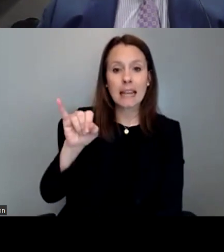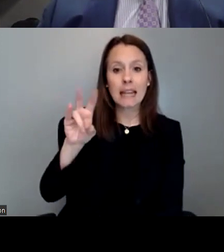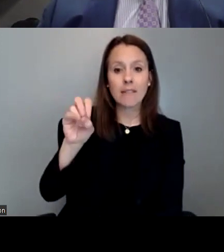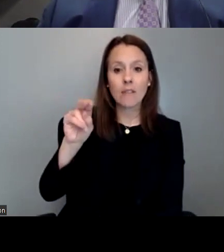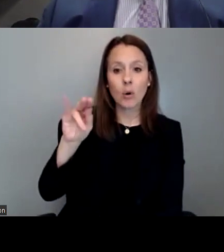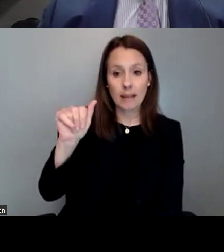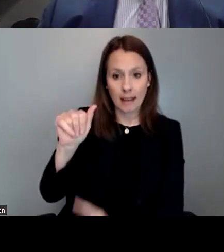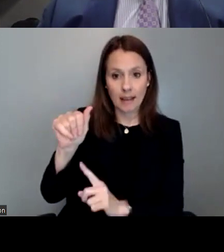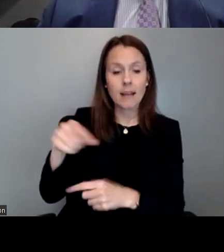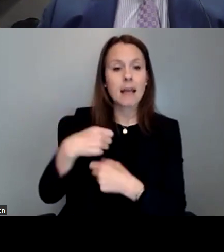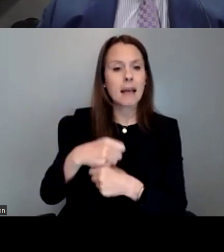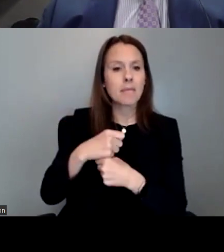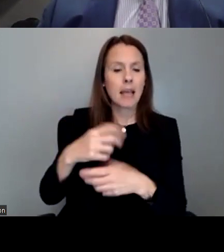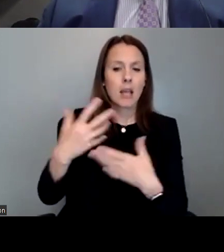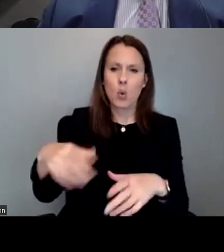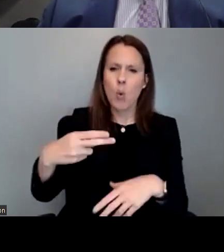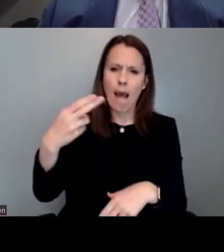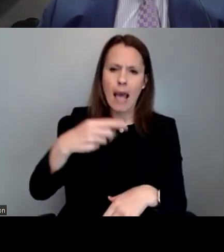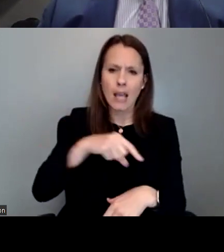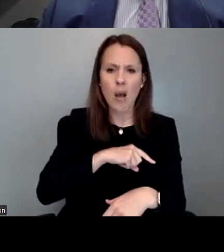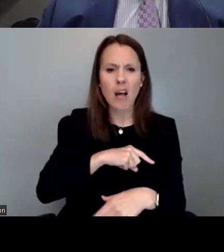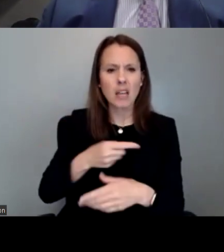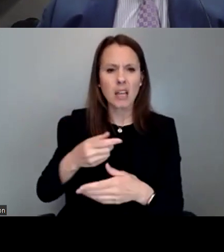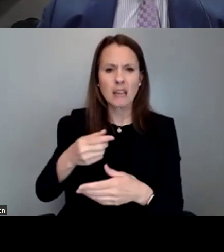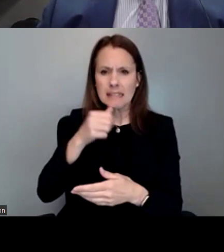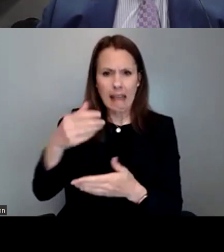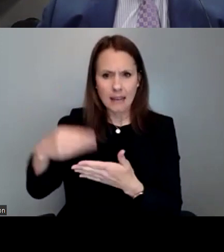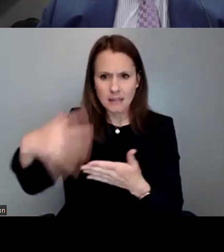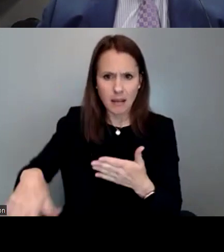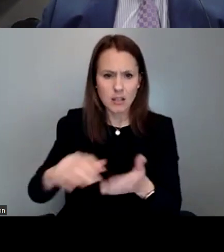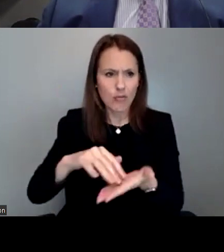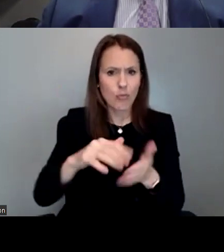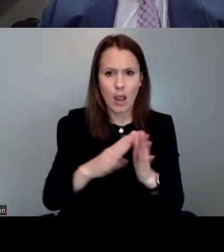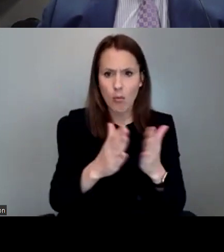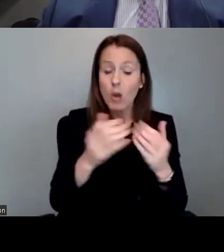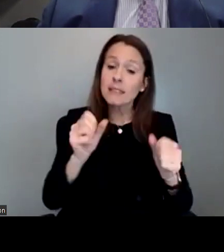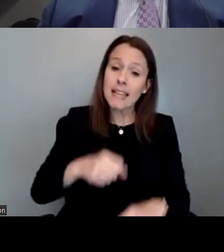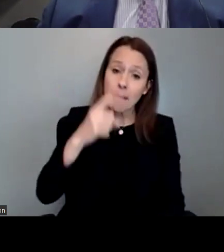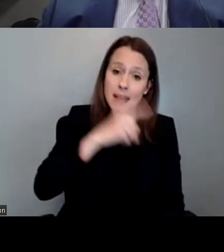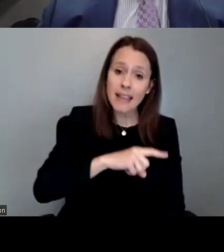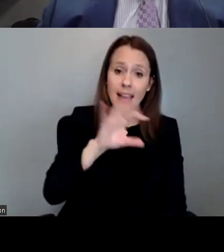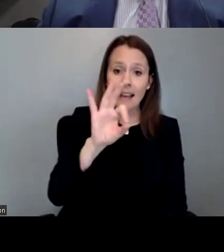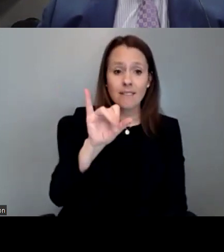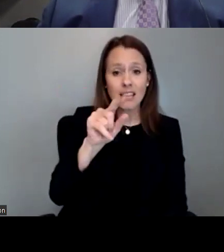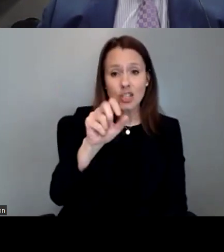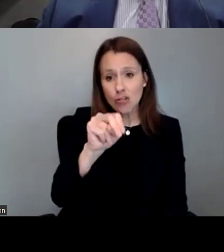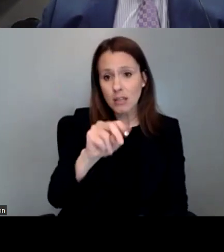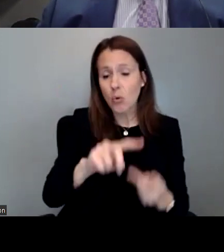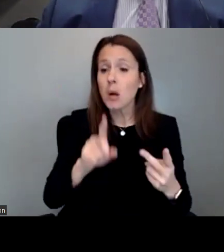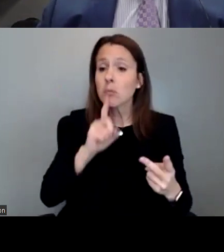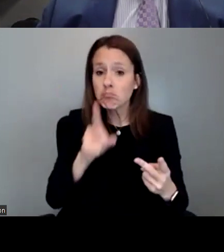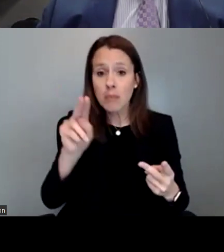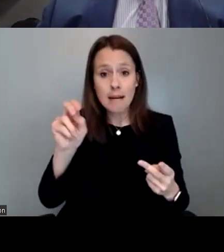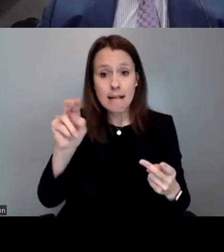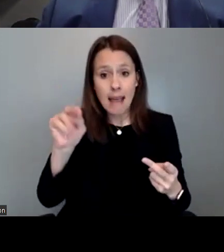produce high quality, low cost Braille books for students. And these can be fictional Braille books or non-fictional Braille books. They have